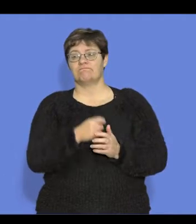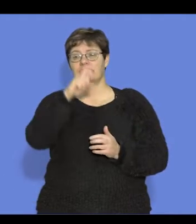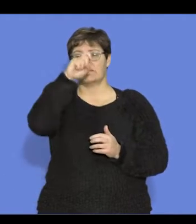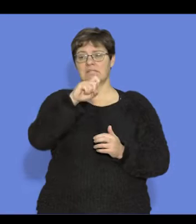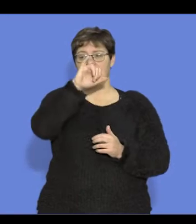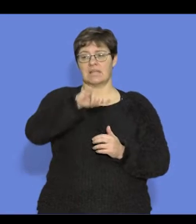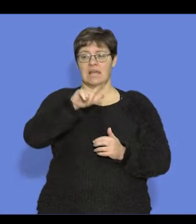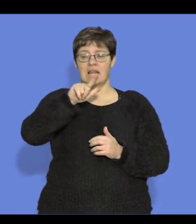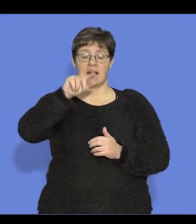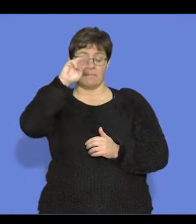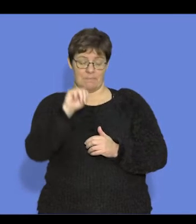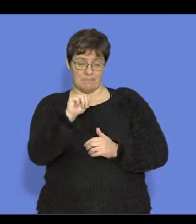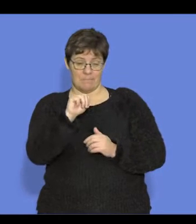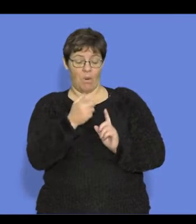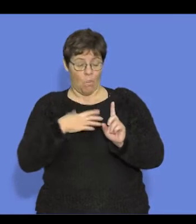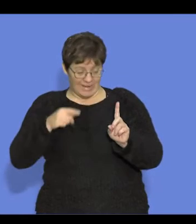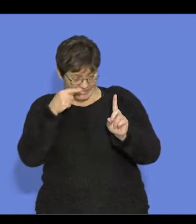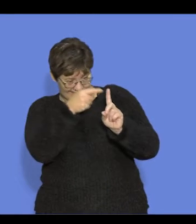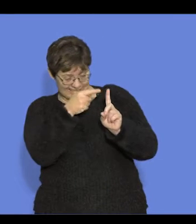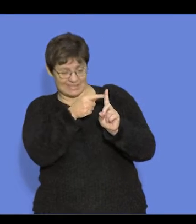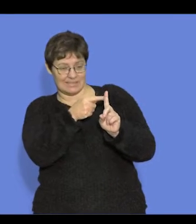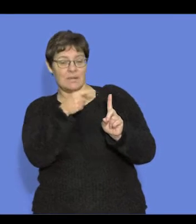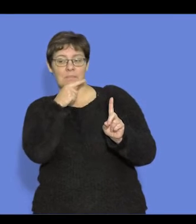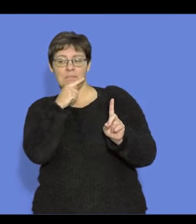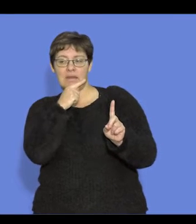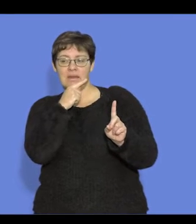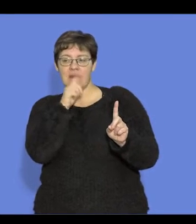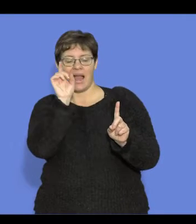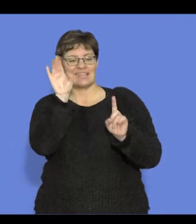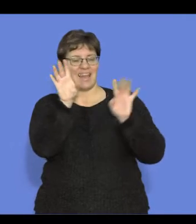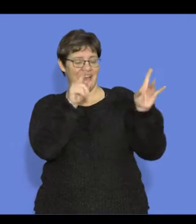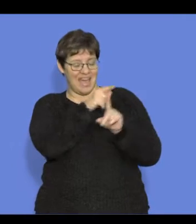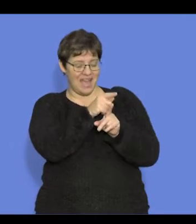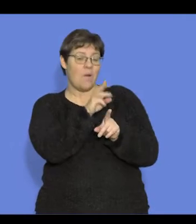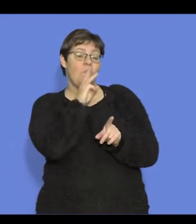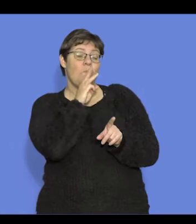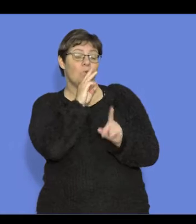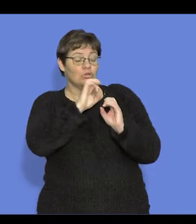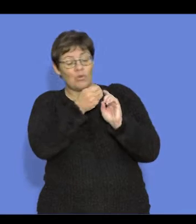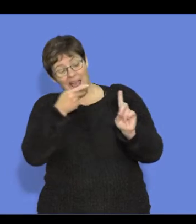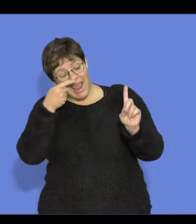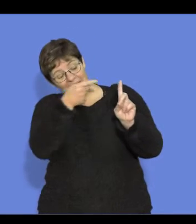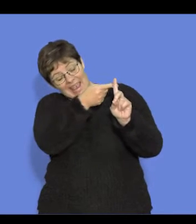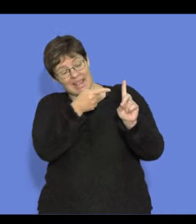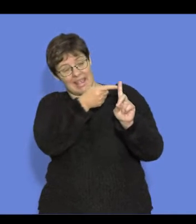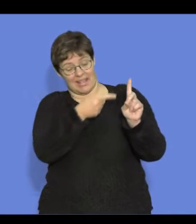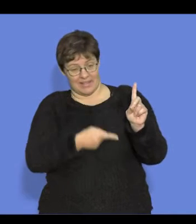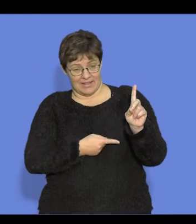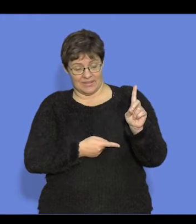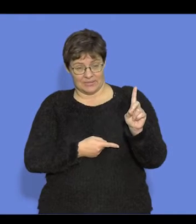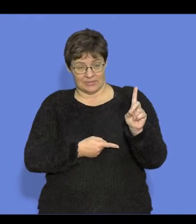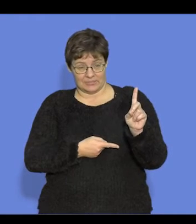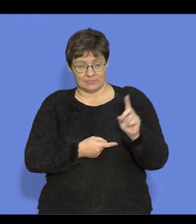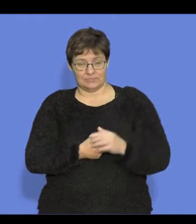the center. That's the xylem star. So the water is actually trying to get into the